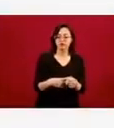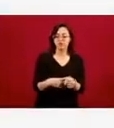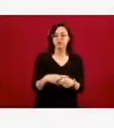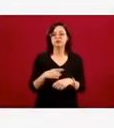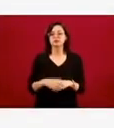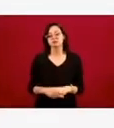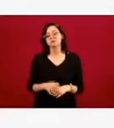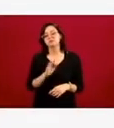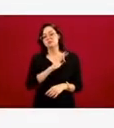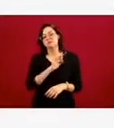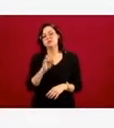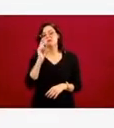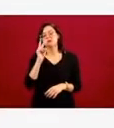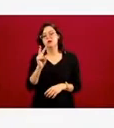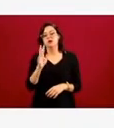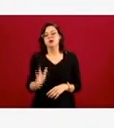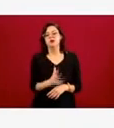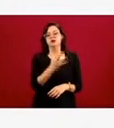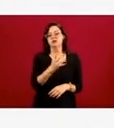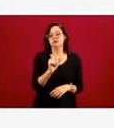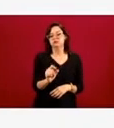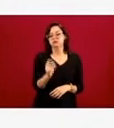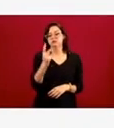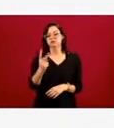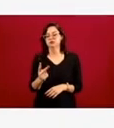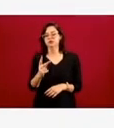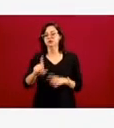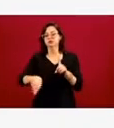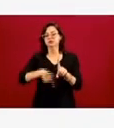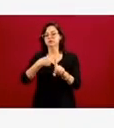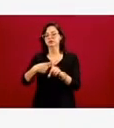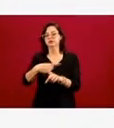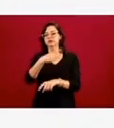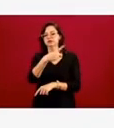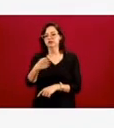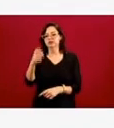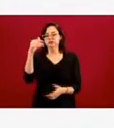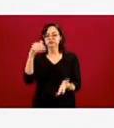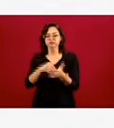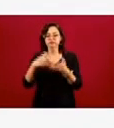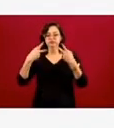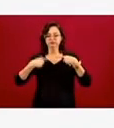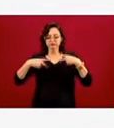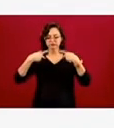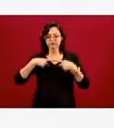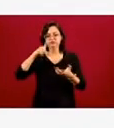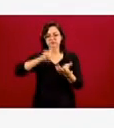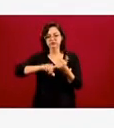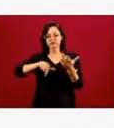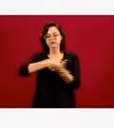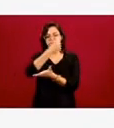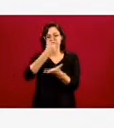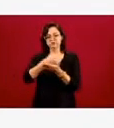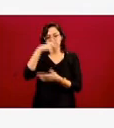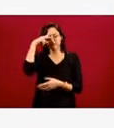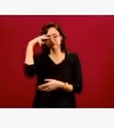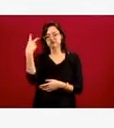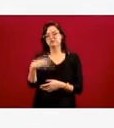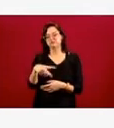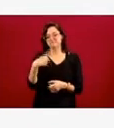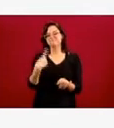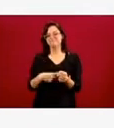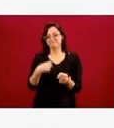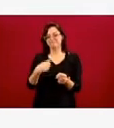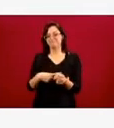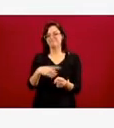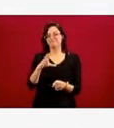the population. So here we have 5.2 cases per 100,000 people in